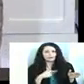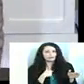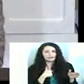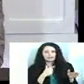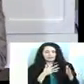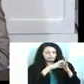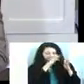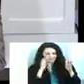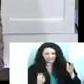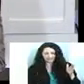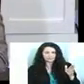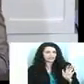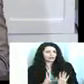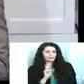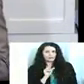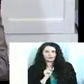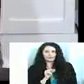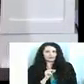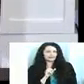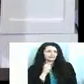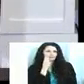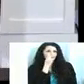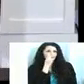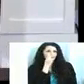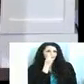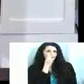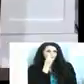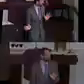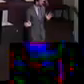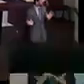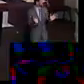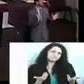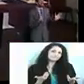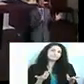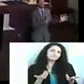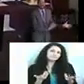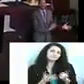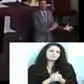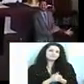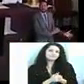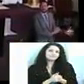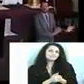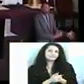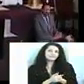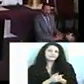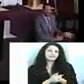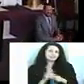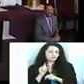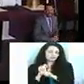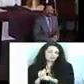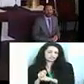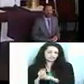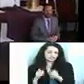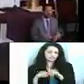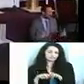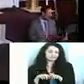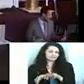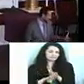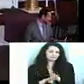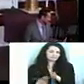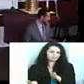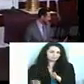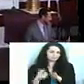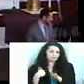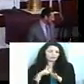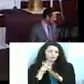down on this particular Sunday. So sometimes tradition just has to take a step aside so that we can